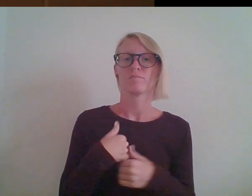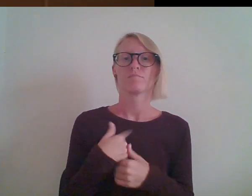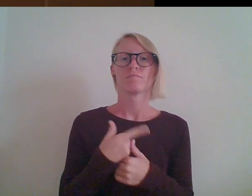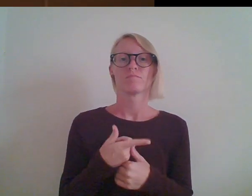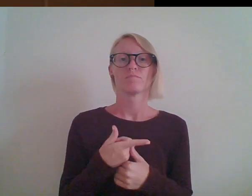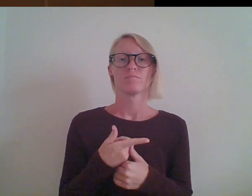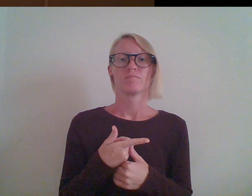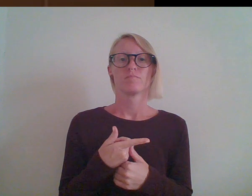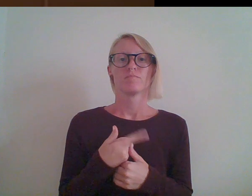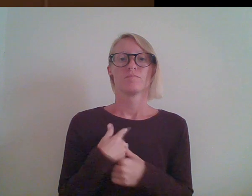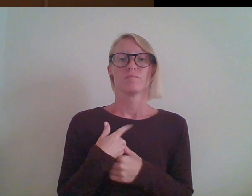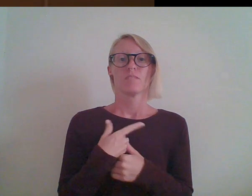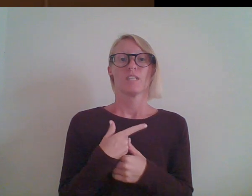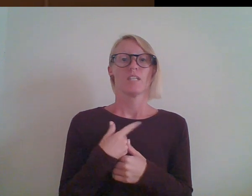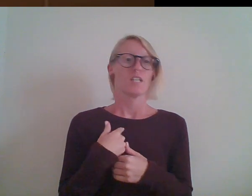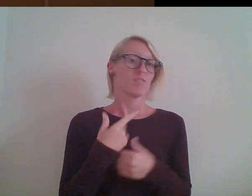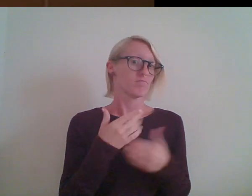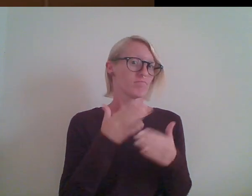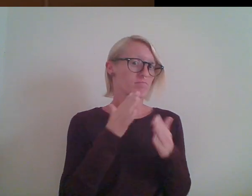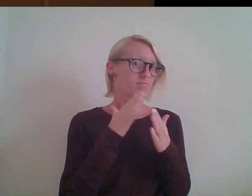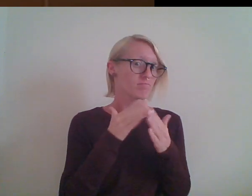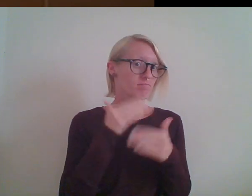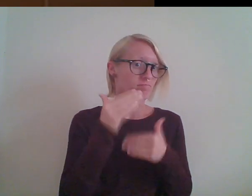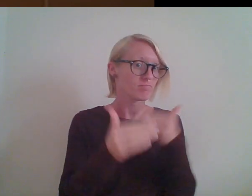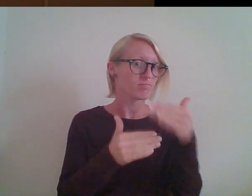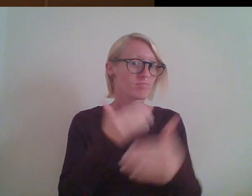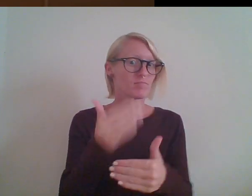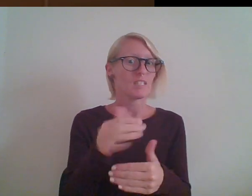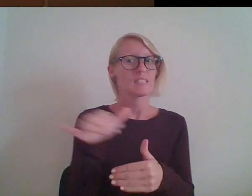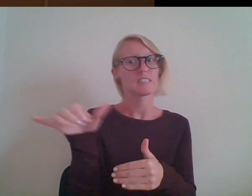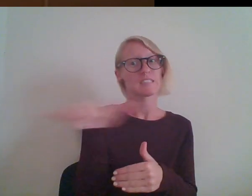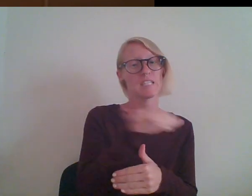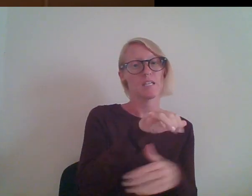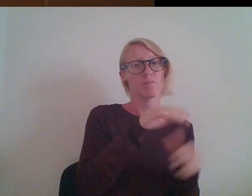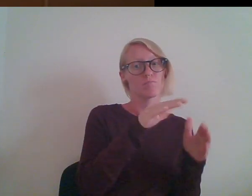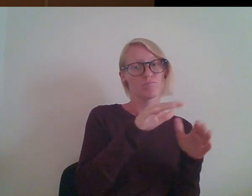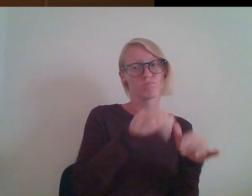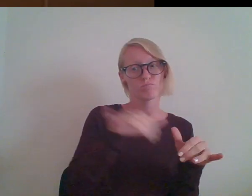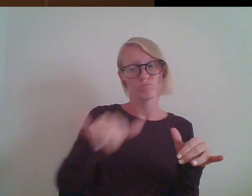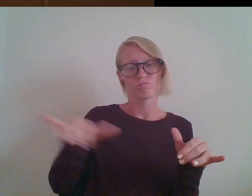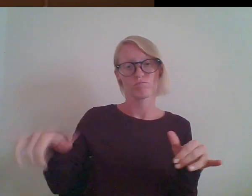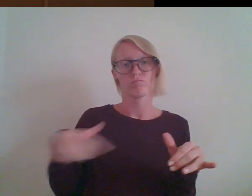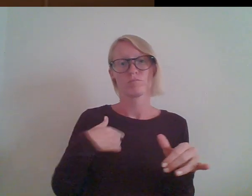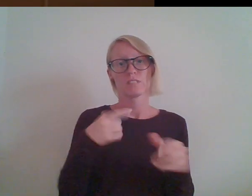the same sequence that I give them to you. So I'll say them and then I'll go like that. Just say them back.